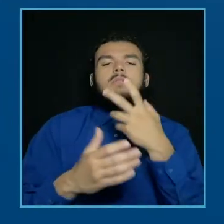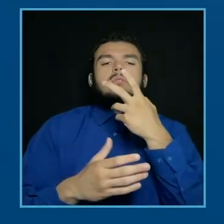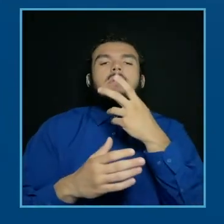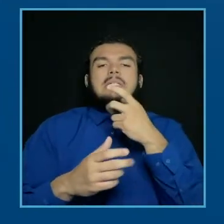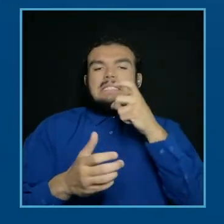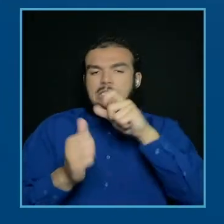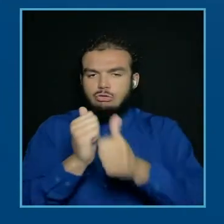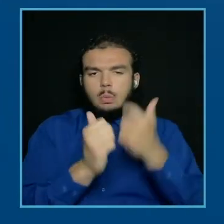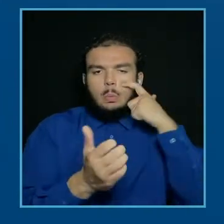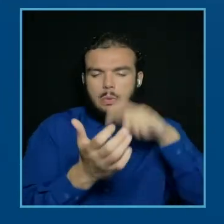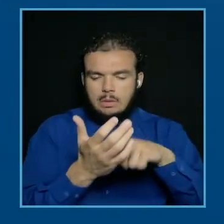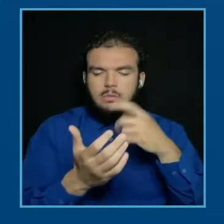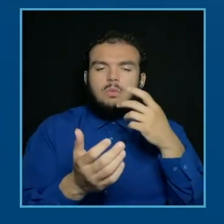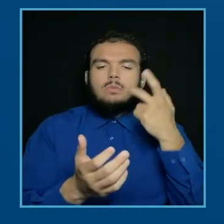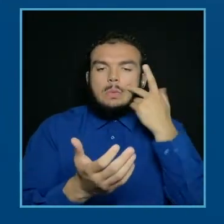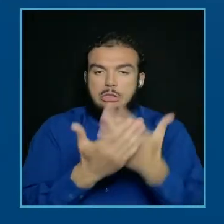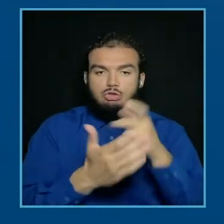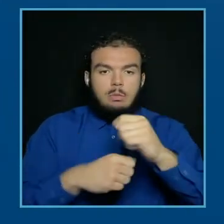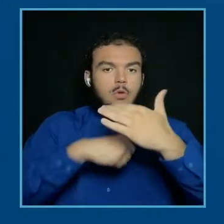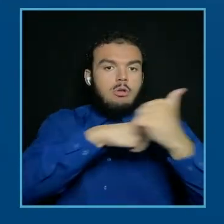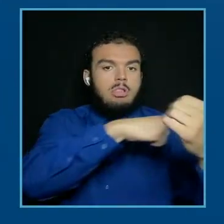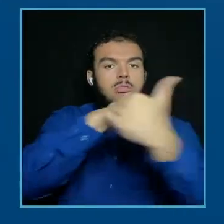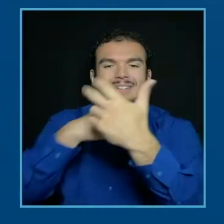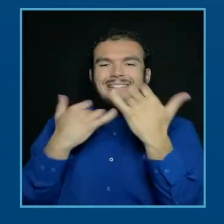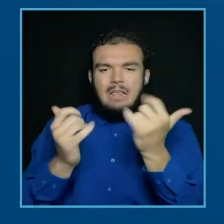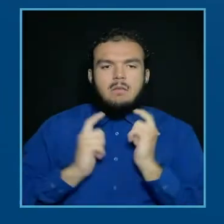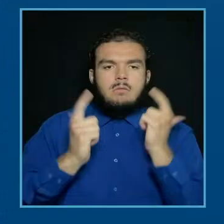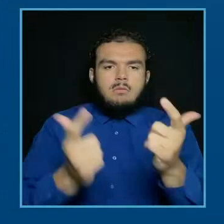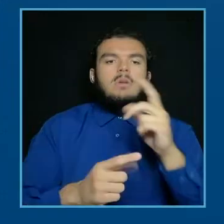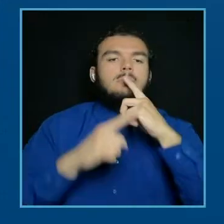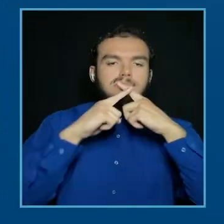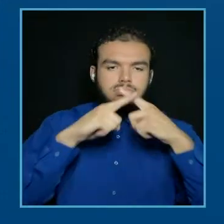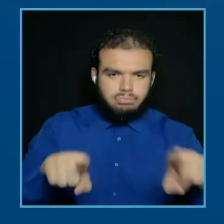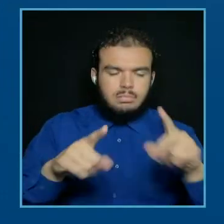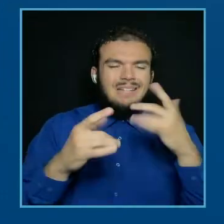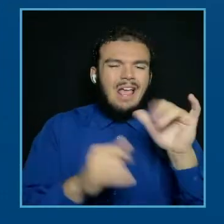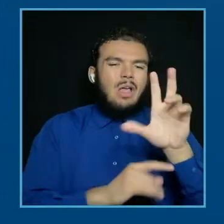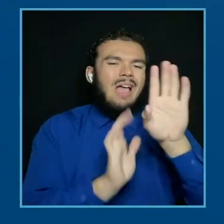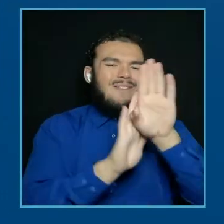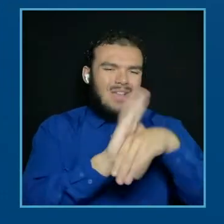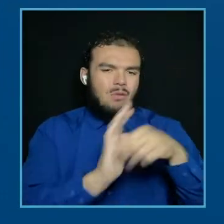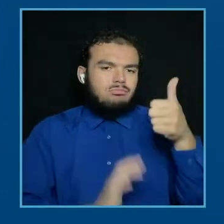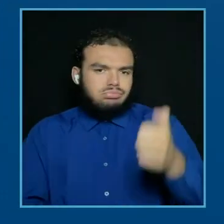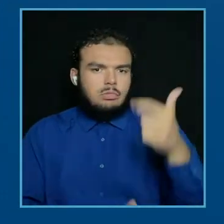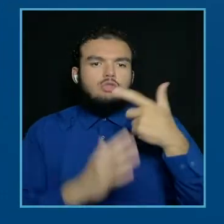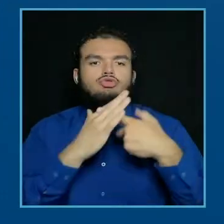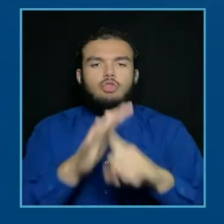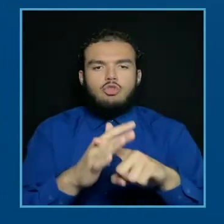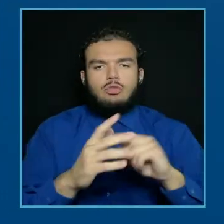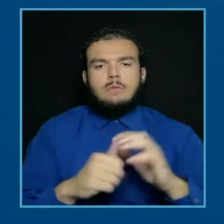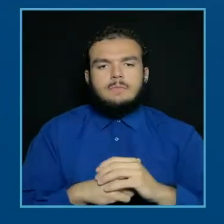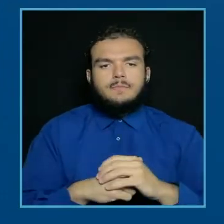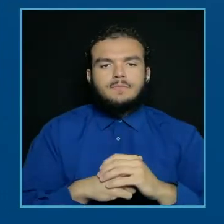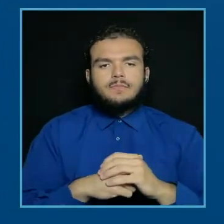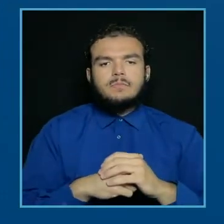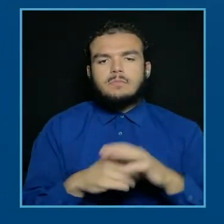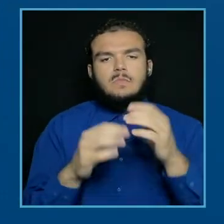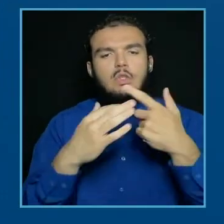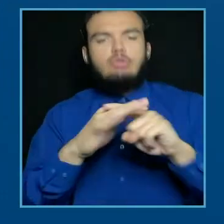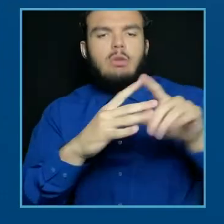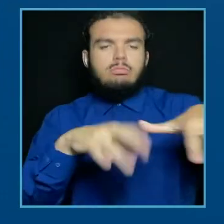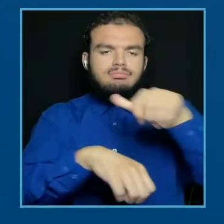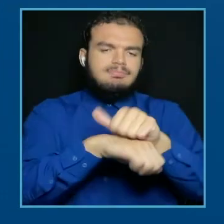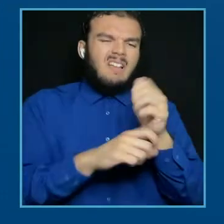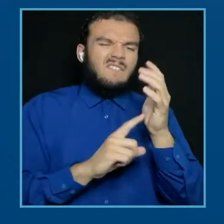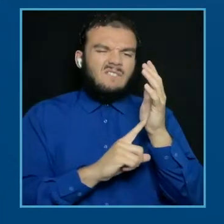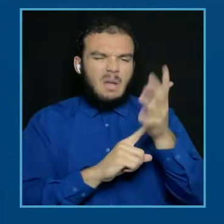be called. Ms. Roll, you are now unmuted. The 30-minute timer will begin now. You will be able to reserve up to 5